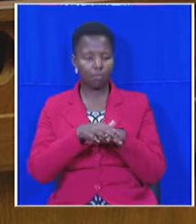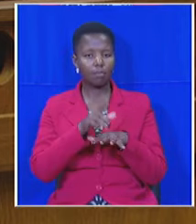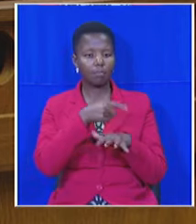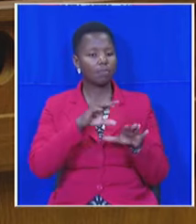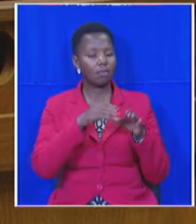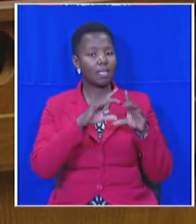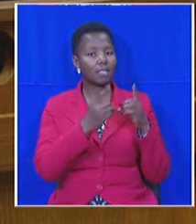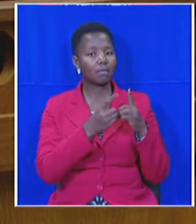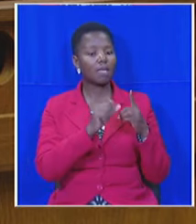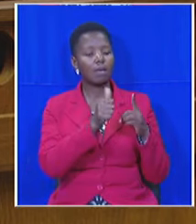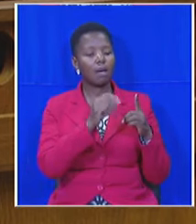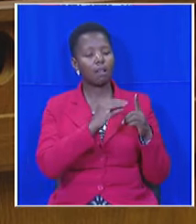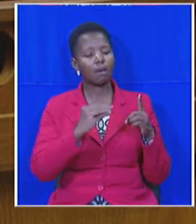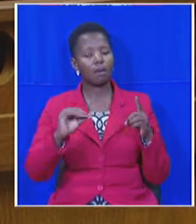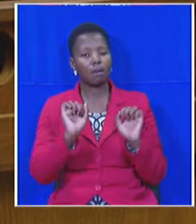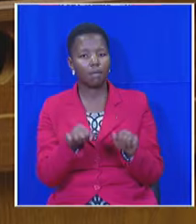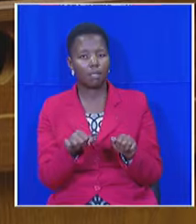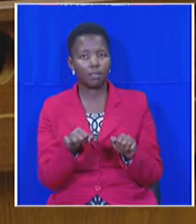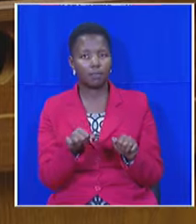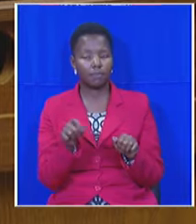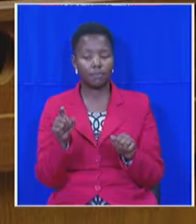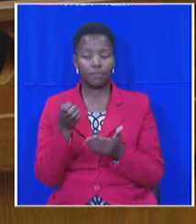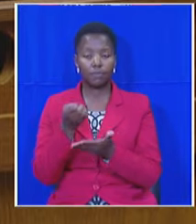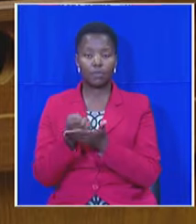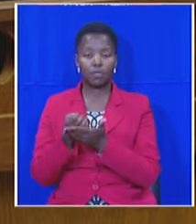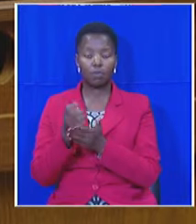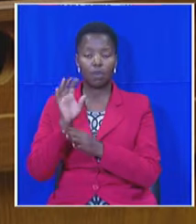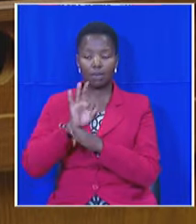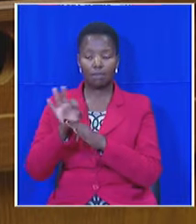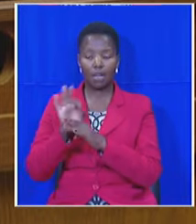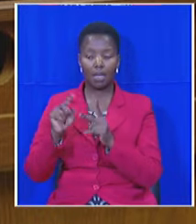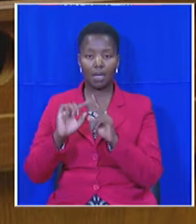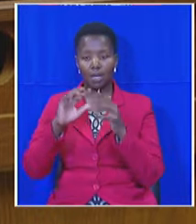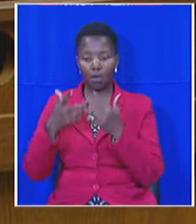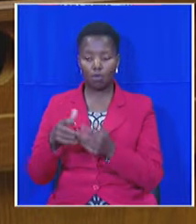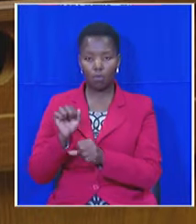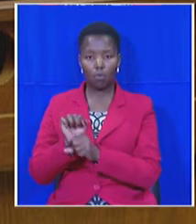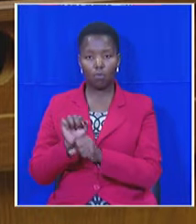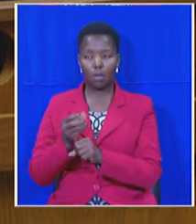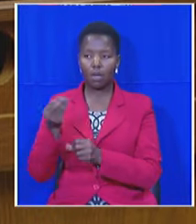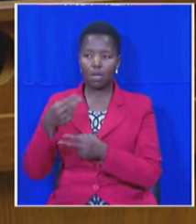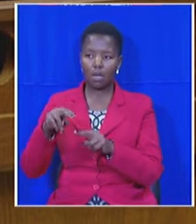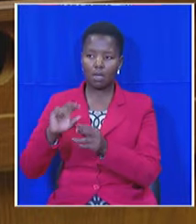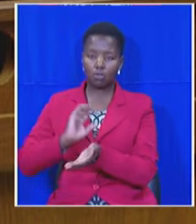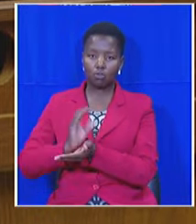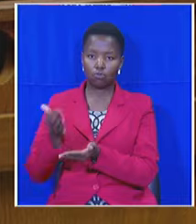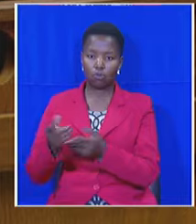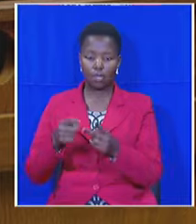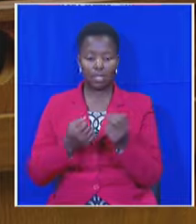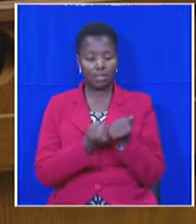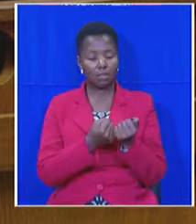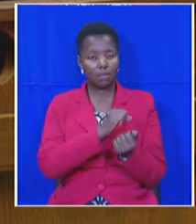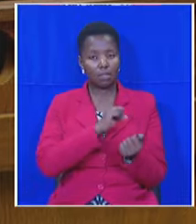channeled to other departments. Its economic planning and coordinating functions should go to Treasury, its support services to